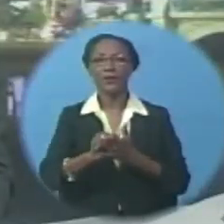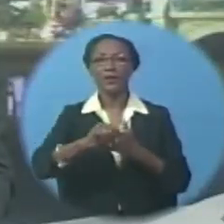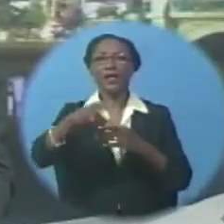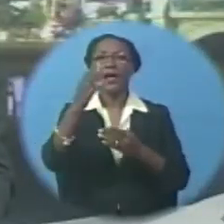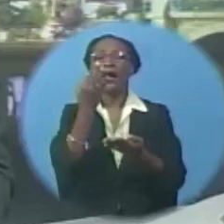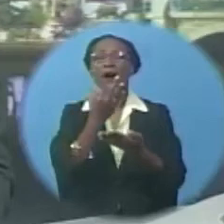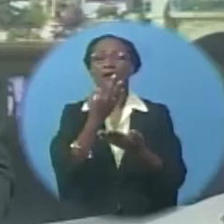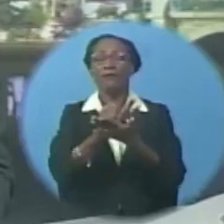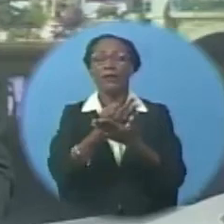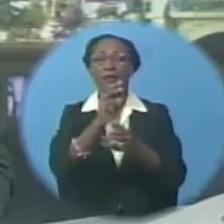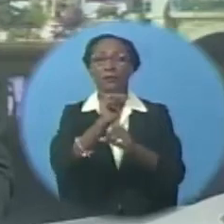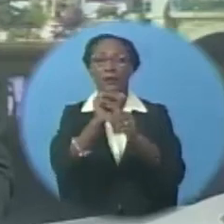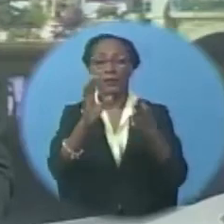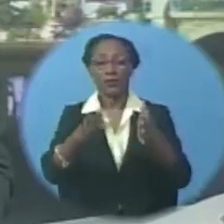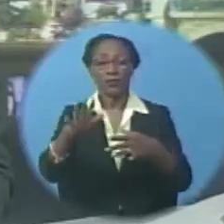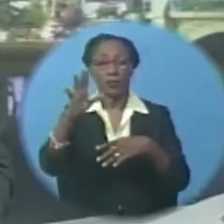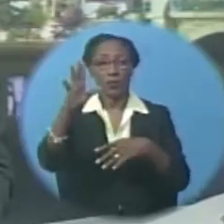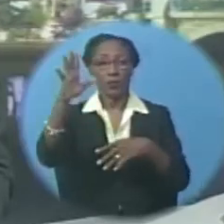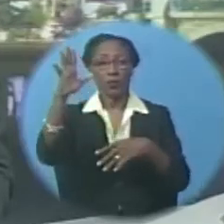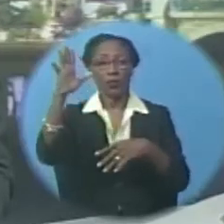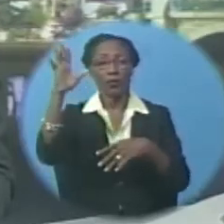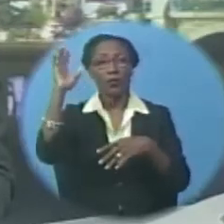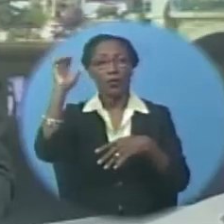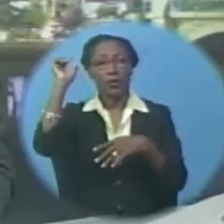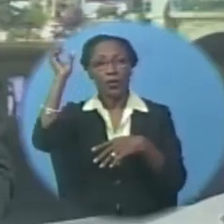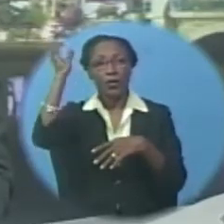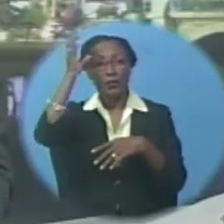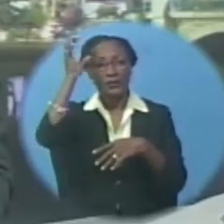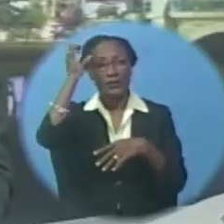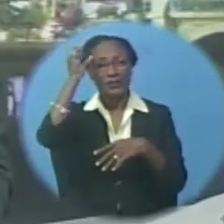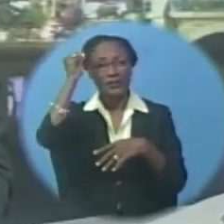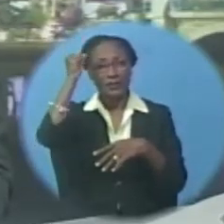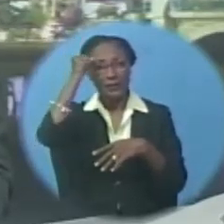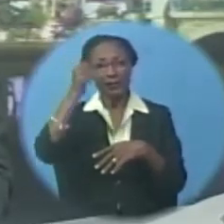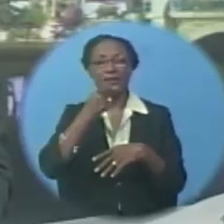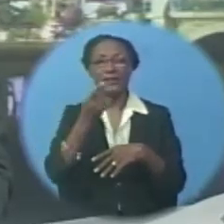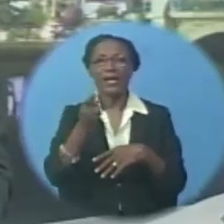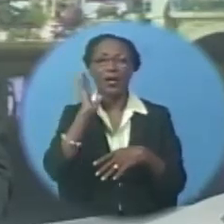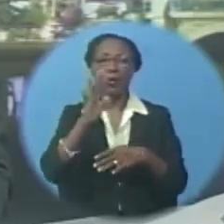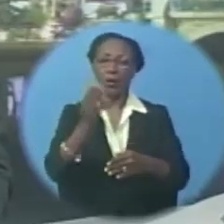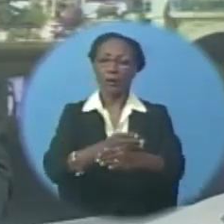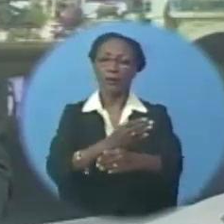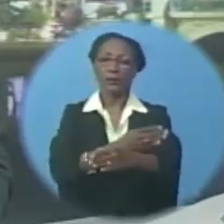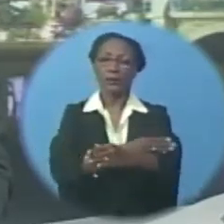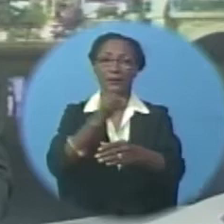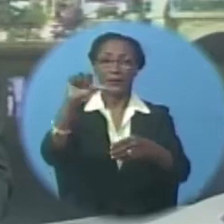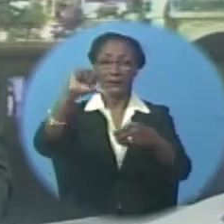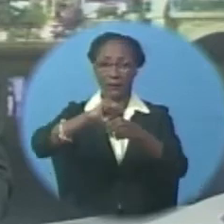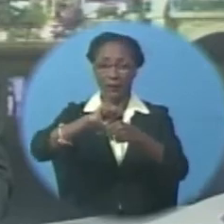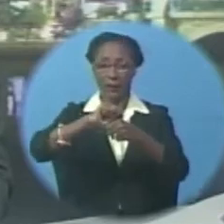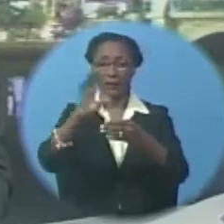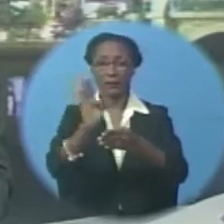to upgrade Barbados' natural gas infrastructure. However, he added the project will do much more.